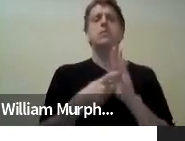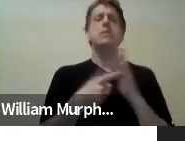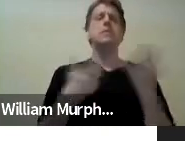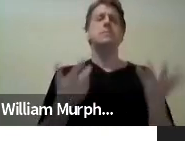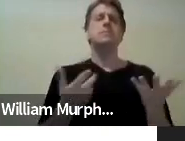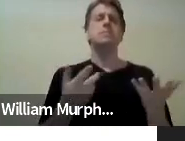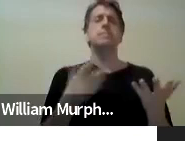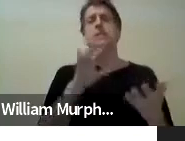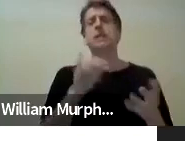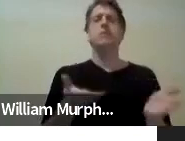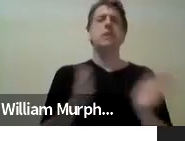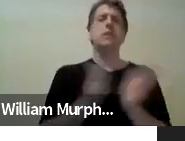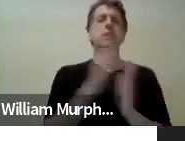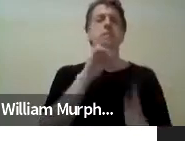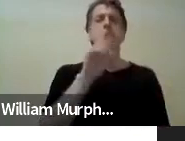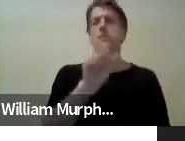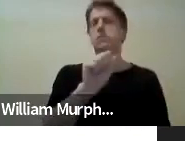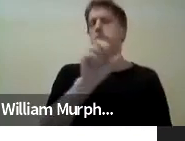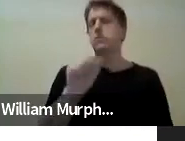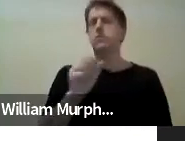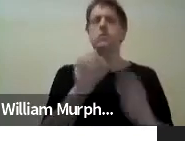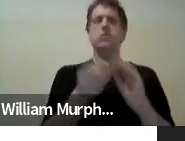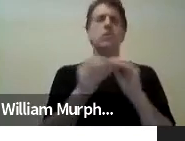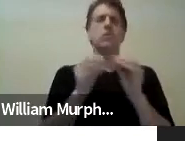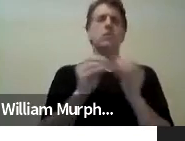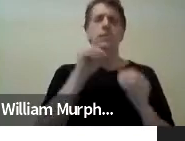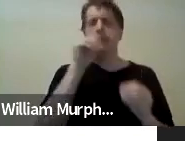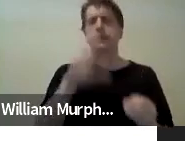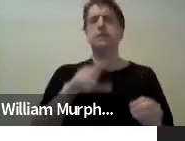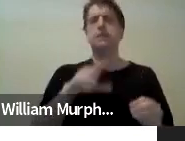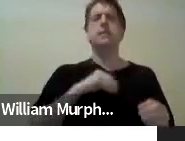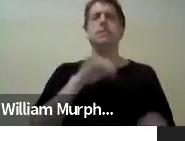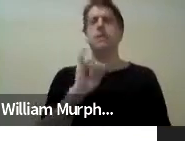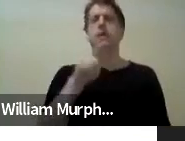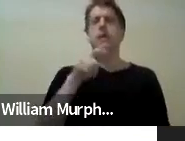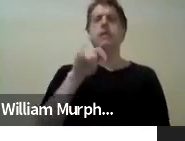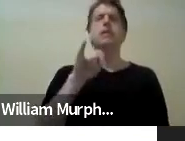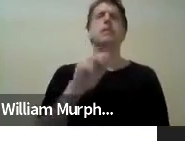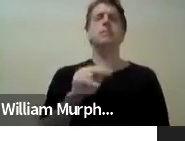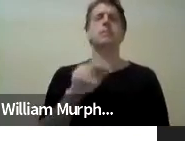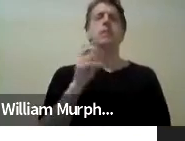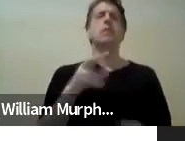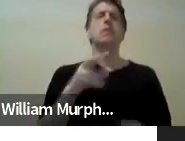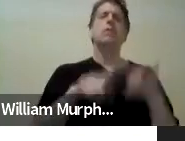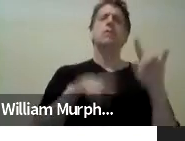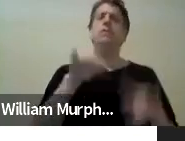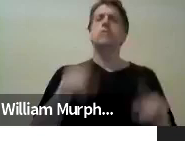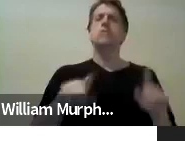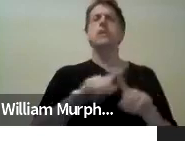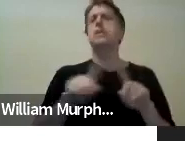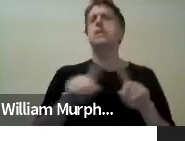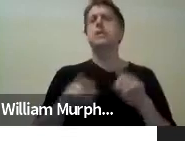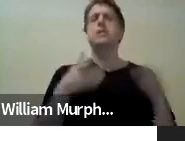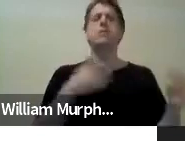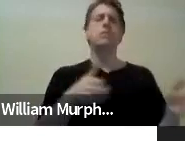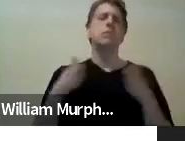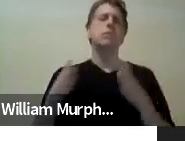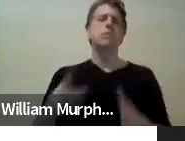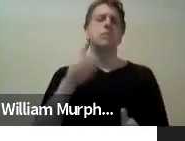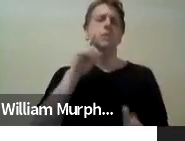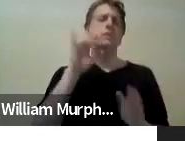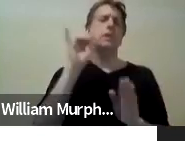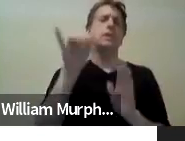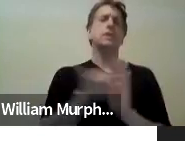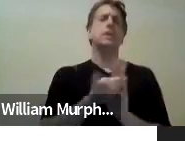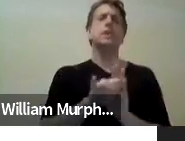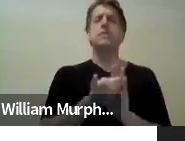a social security number but doesn't accept an ITIN, or a variety of different ways in which